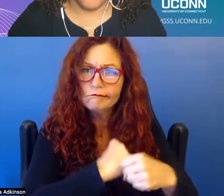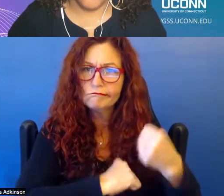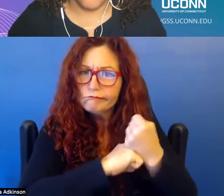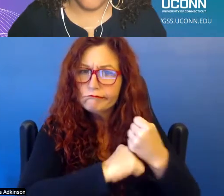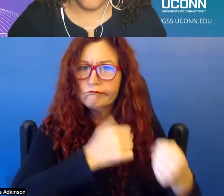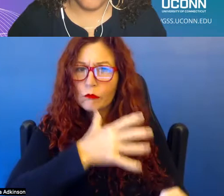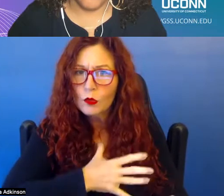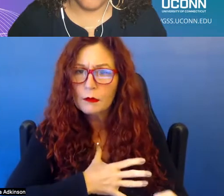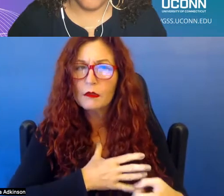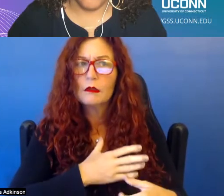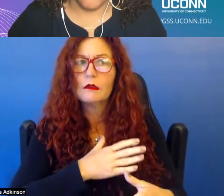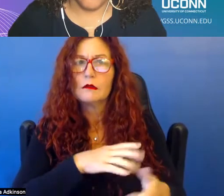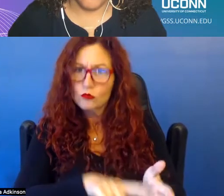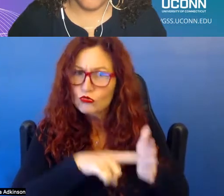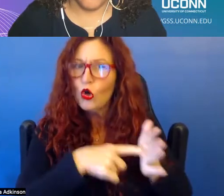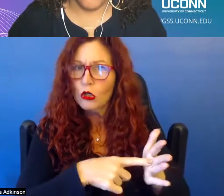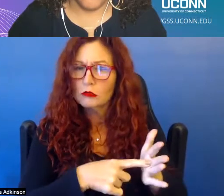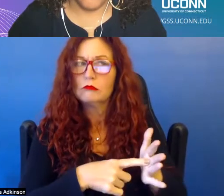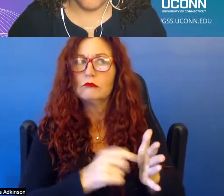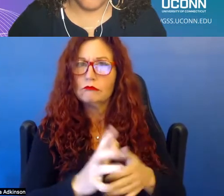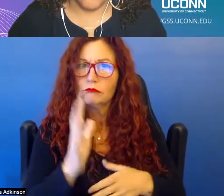how you translate that, like the actual